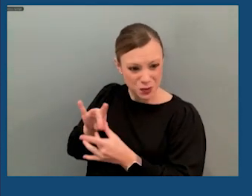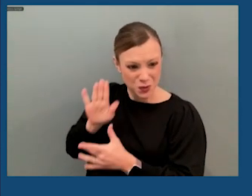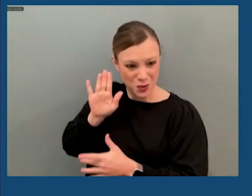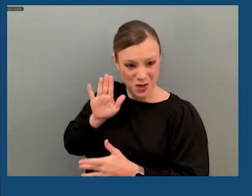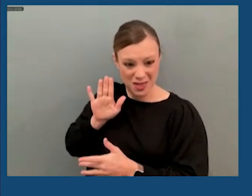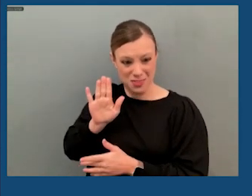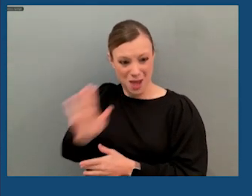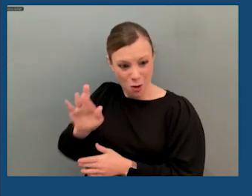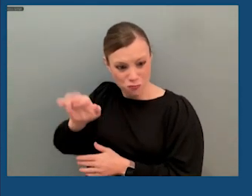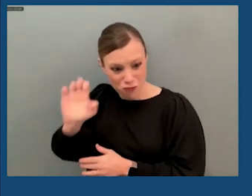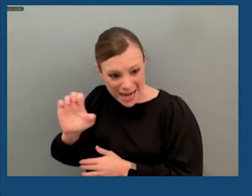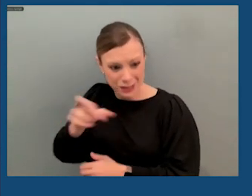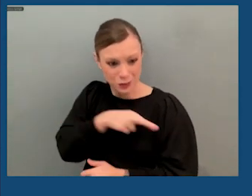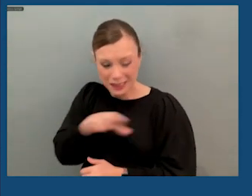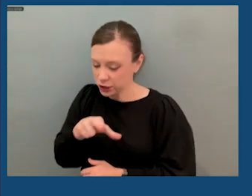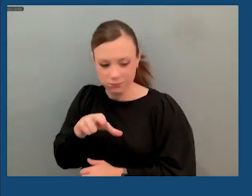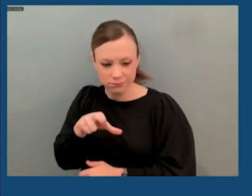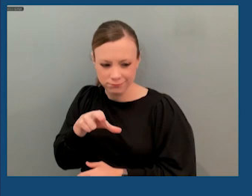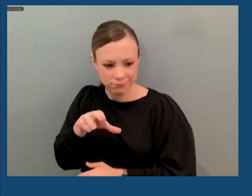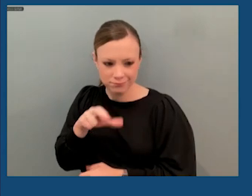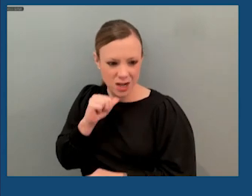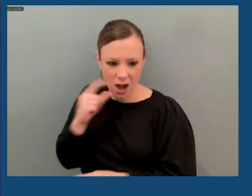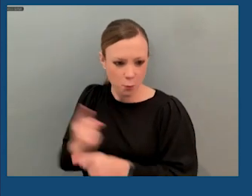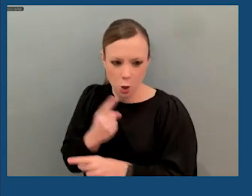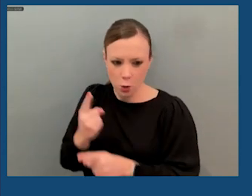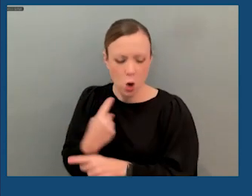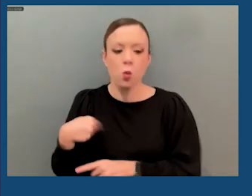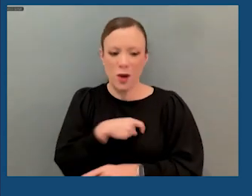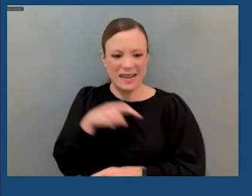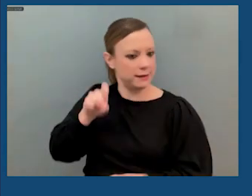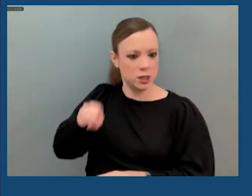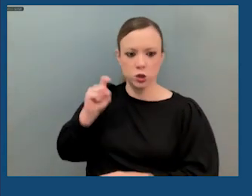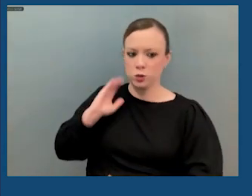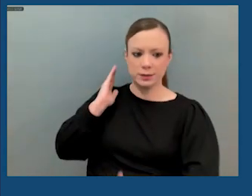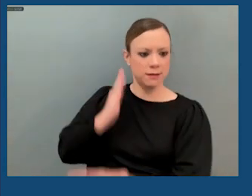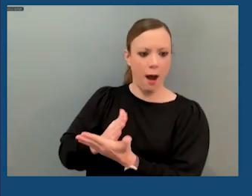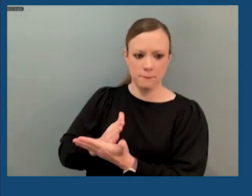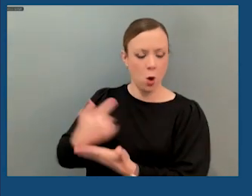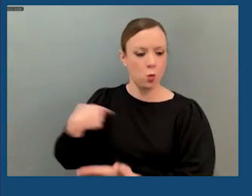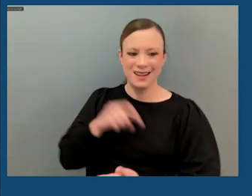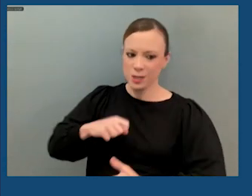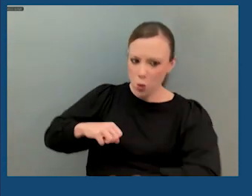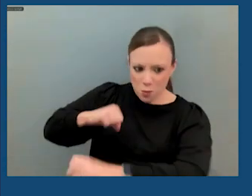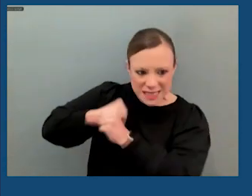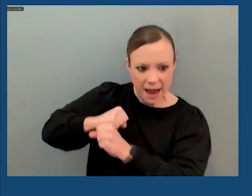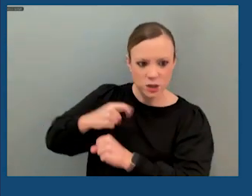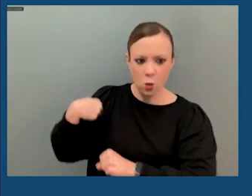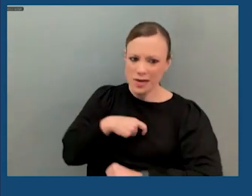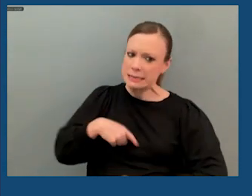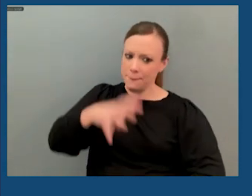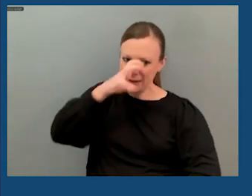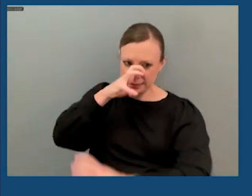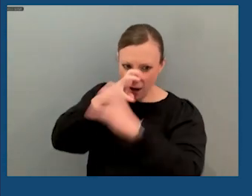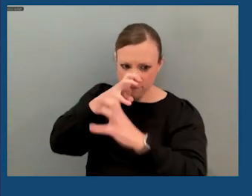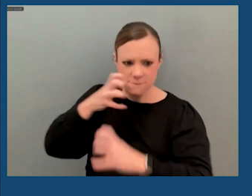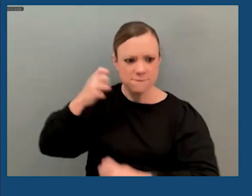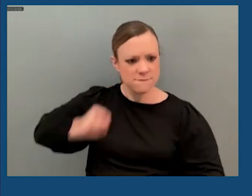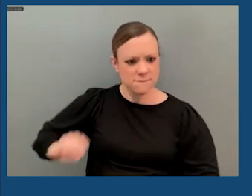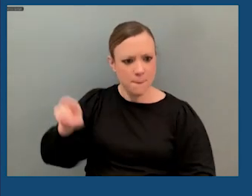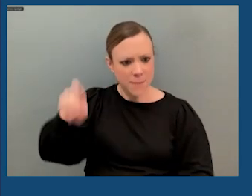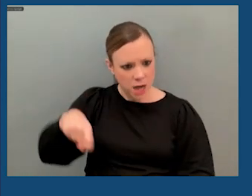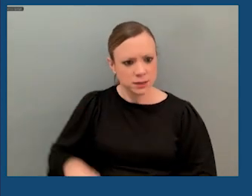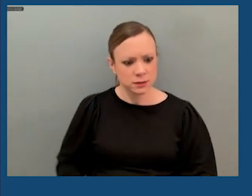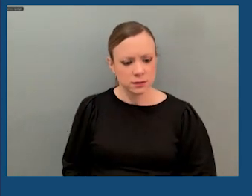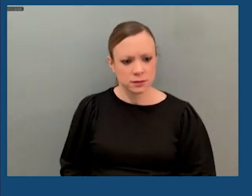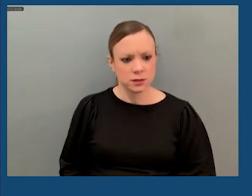have the resources to stop that. And to say that we will no longer tolerate this. We're going to have to be tougher. Yes, there's many ways to